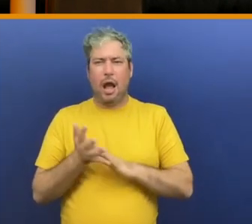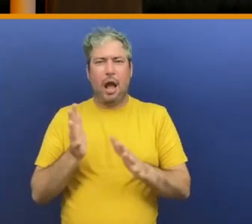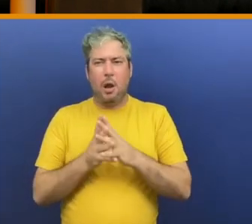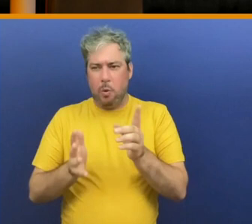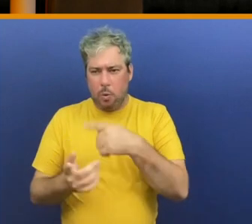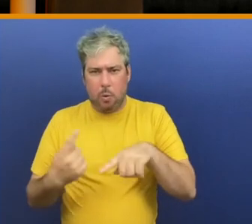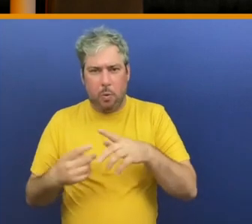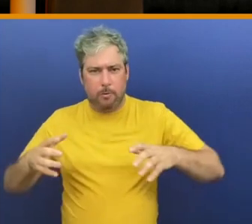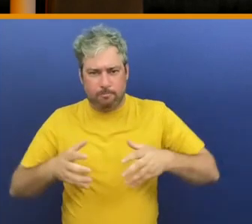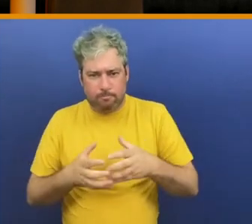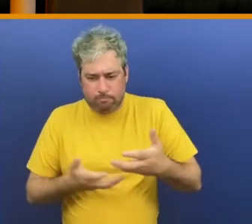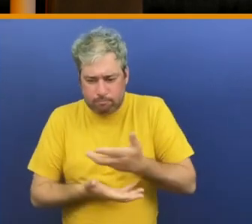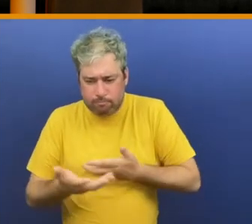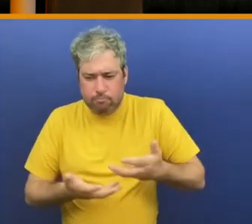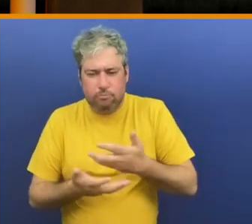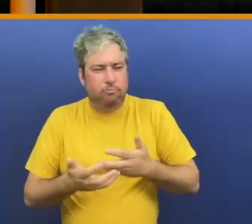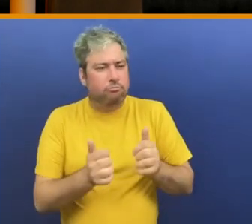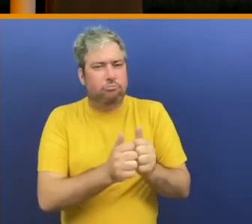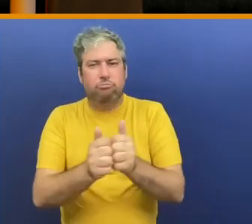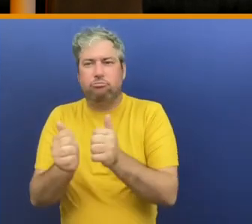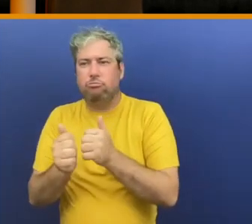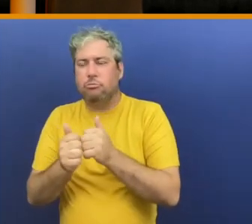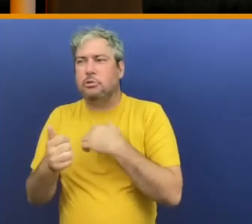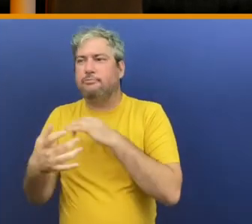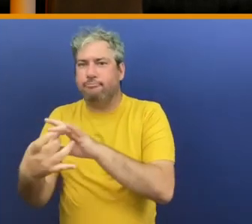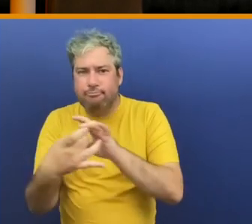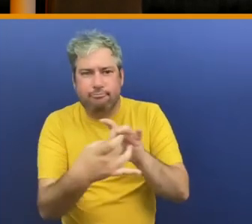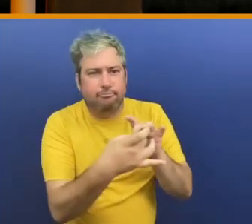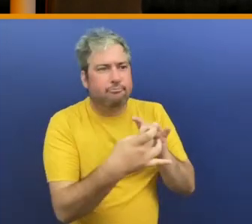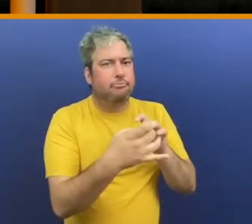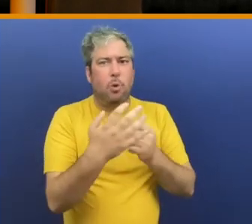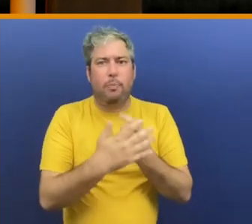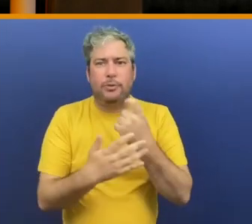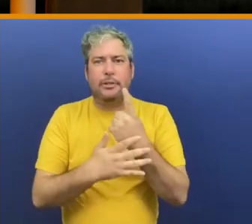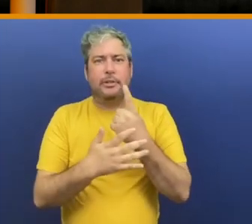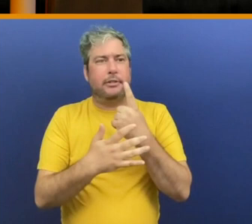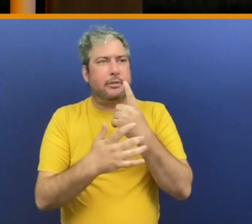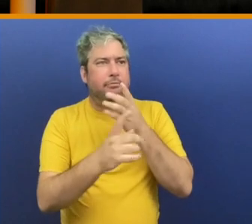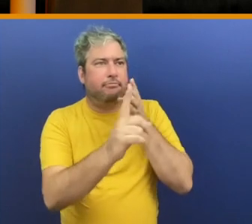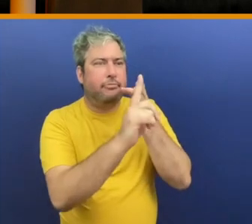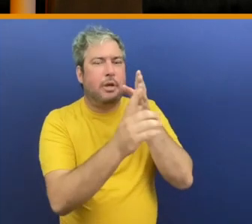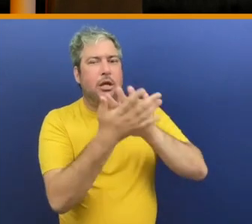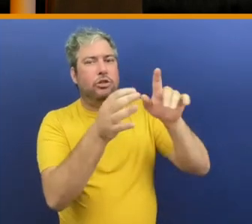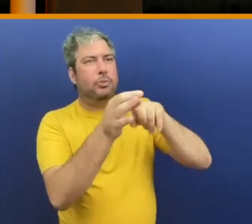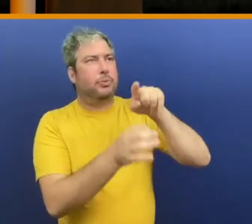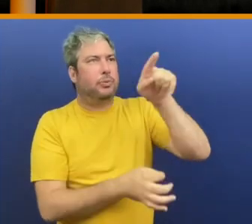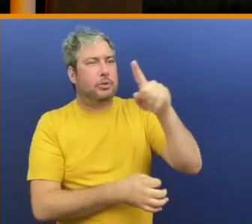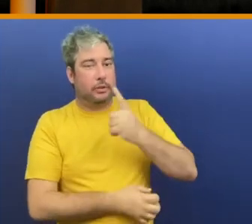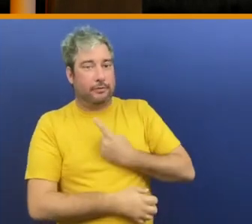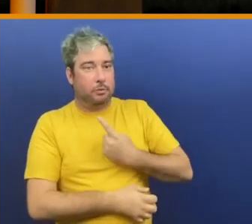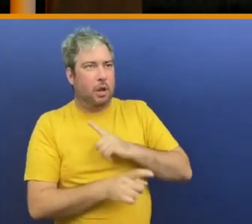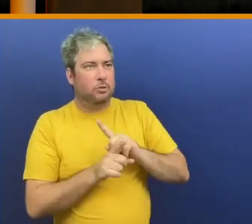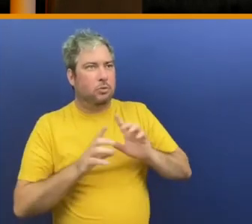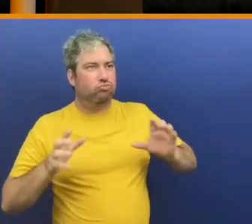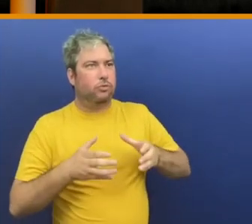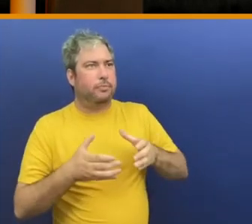work directly with headquarters, both individually and as a group. If the proposals go through today, it will be